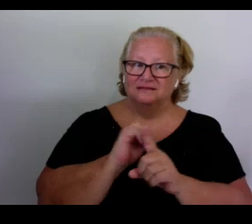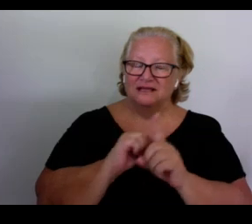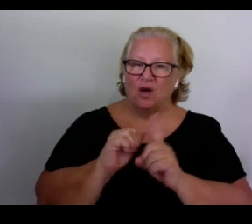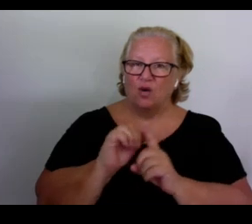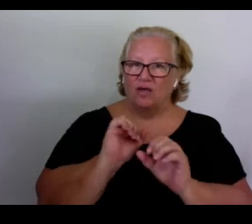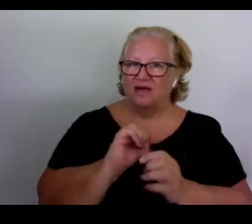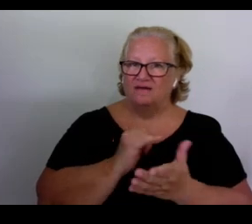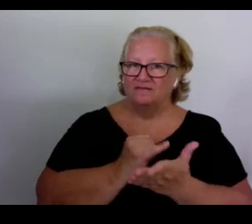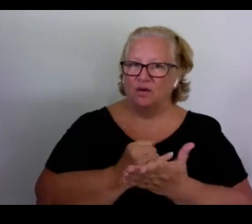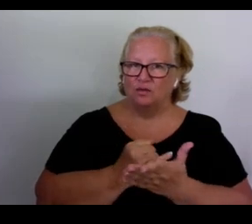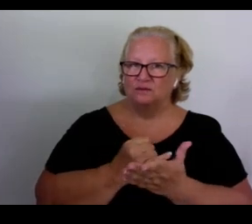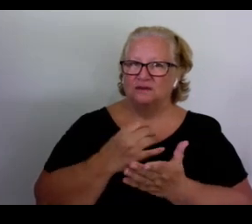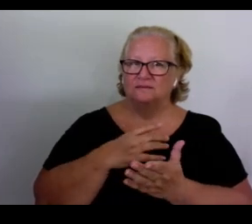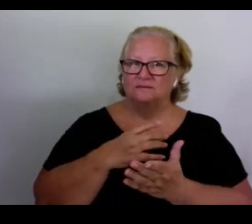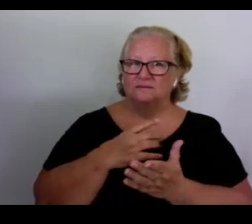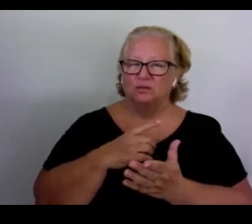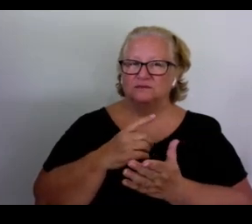in financial trouble,